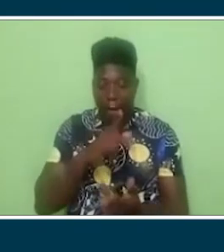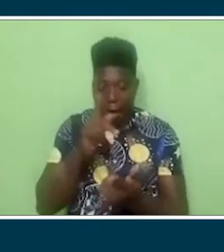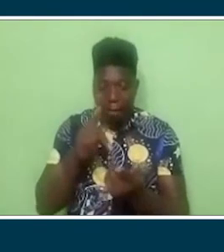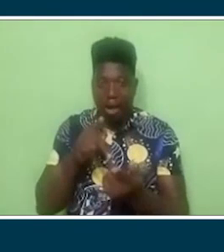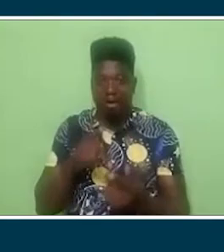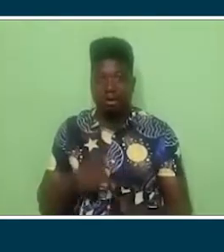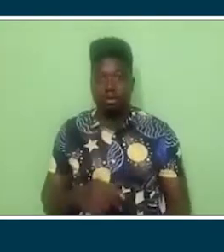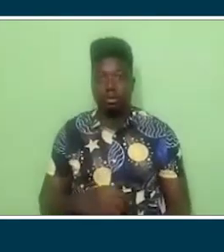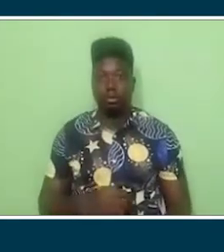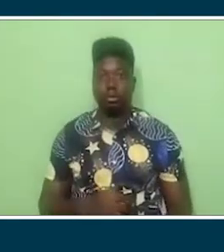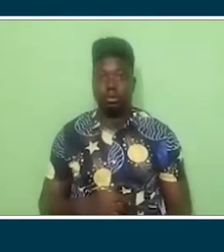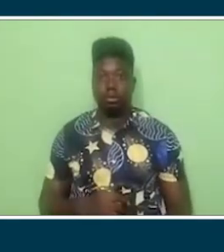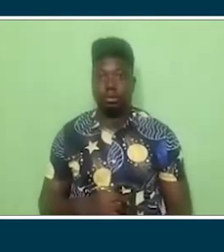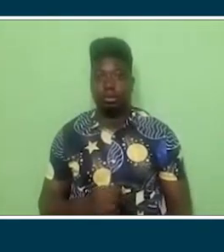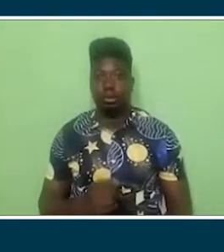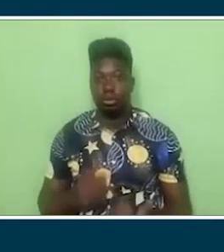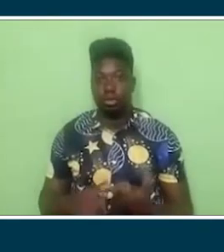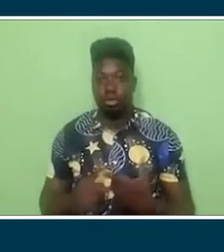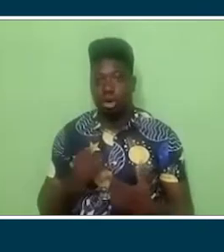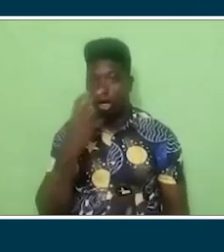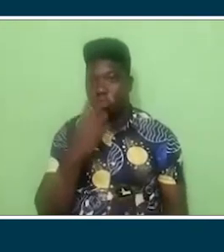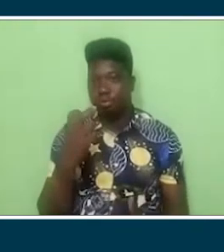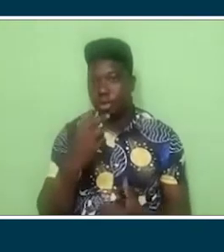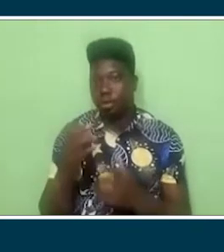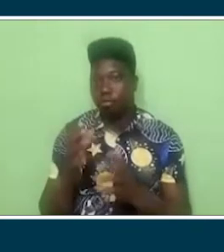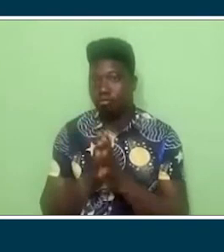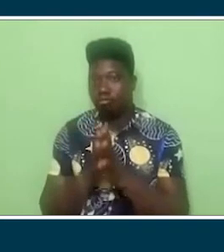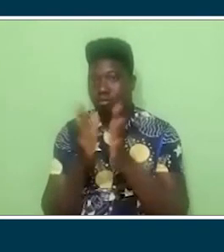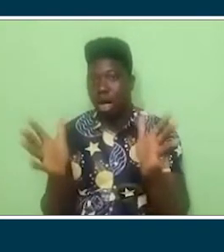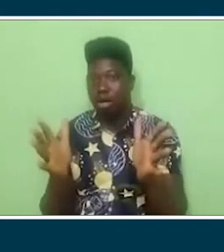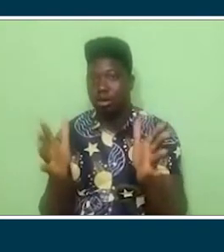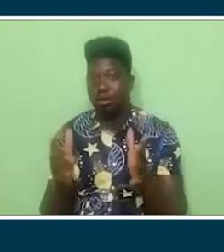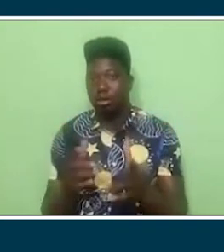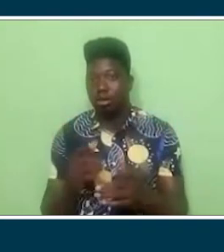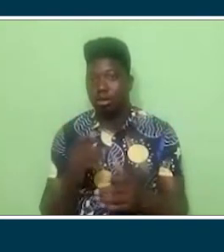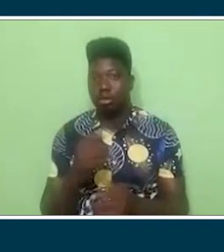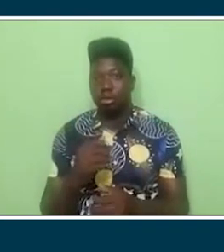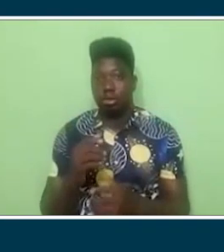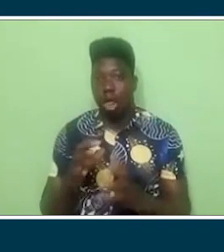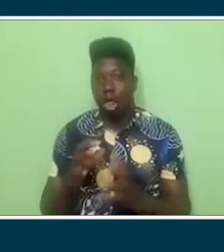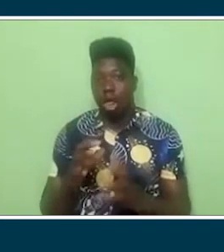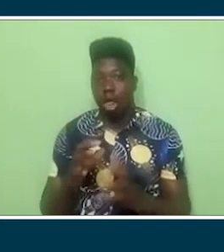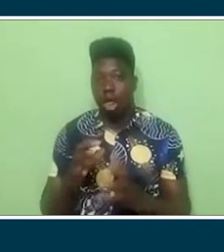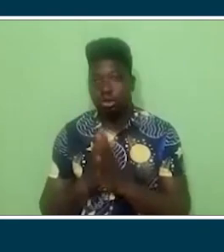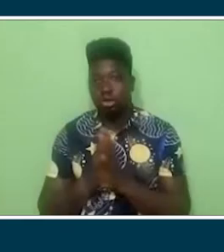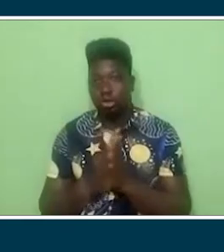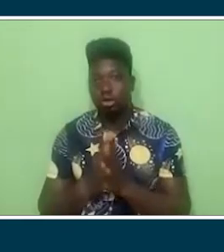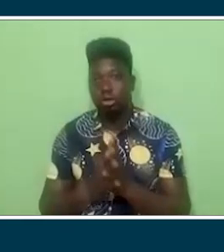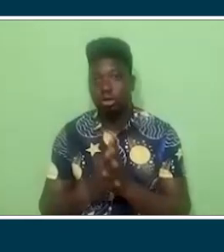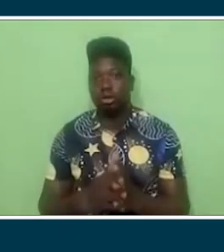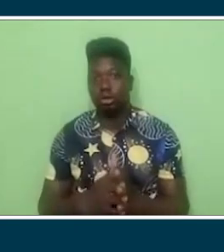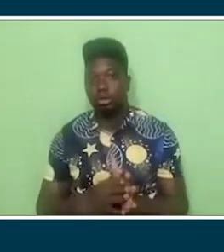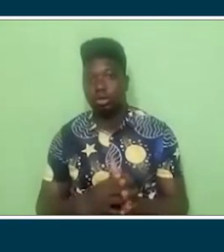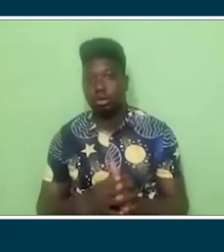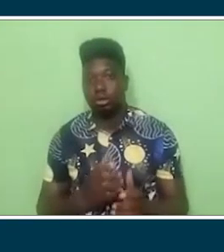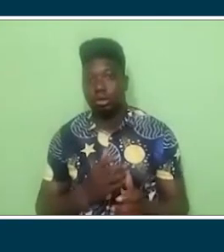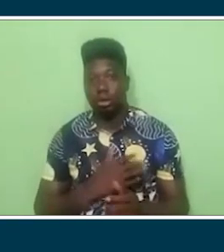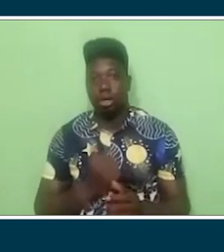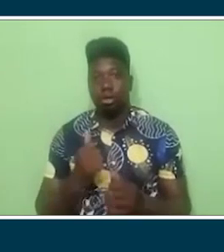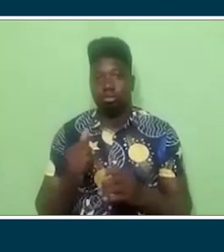mass generalization, are spending a lot of time on the internet. Cancel culture is so close to